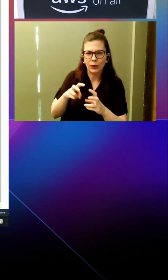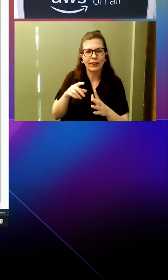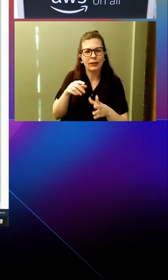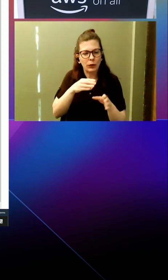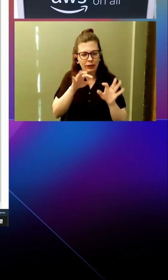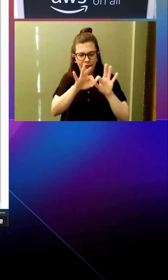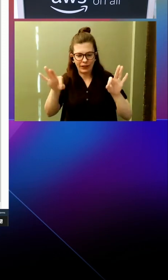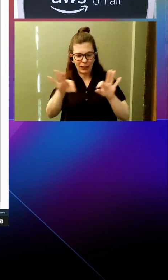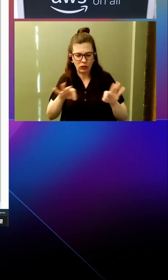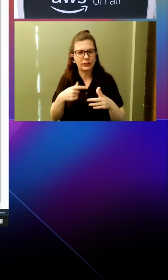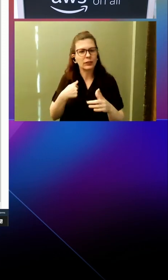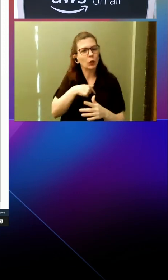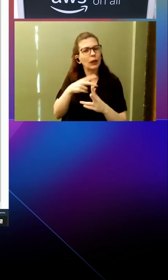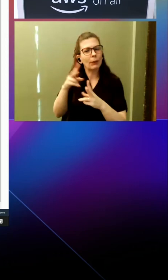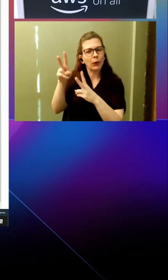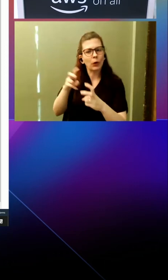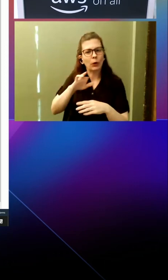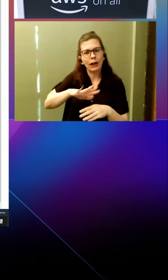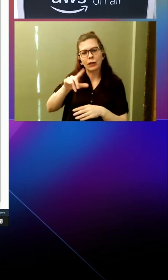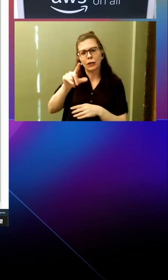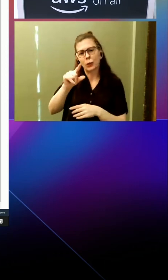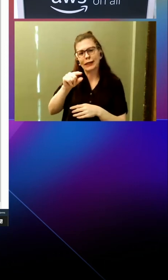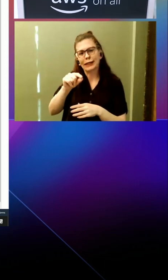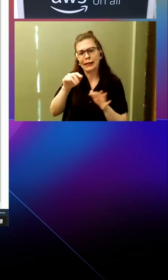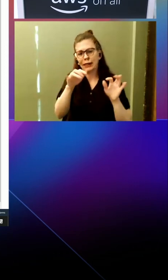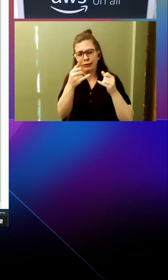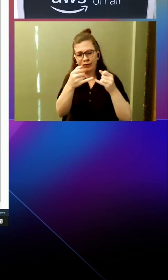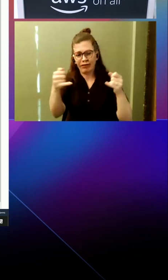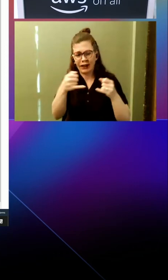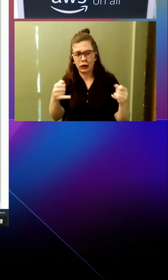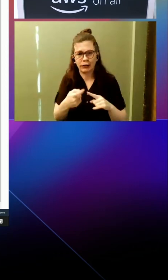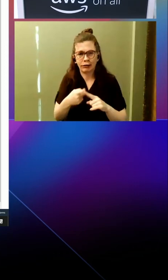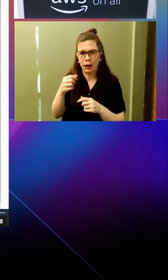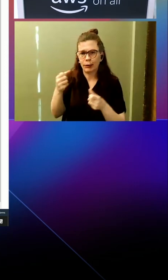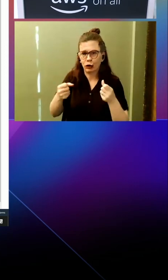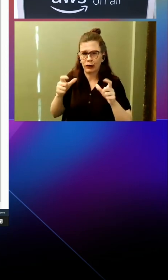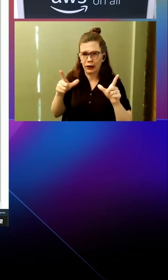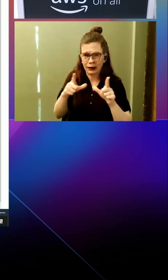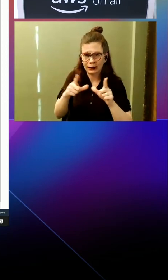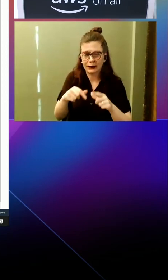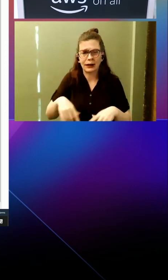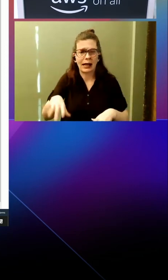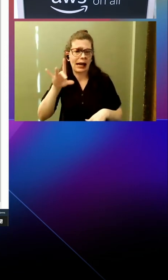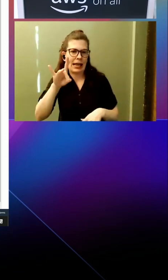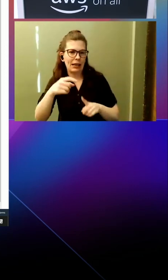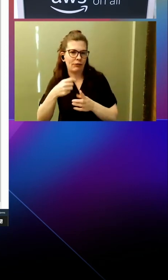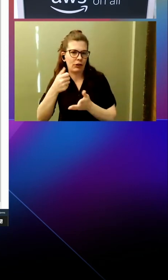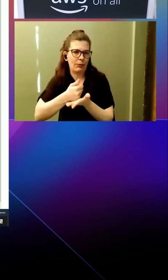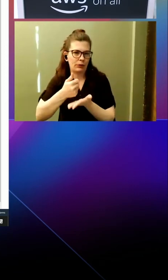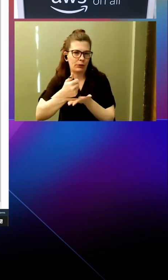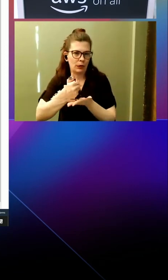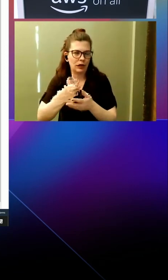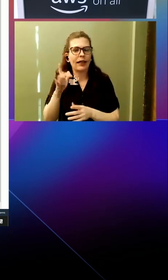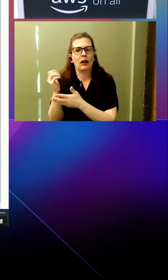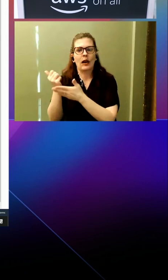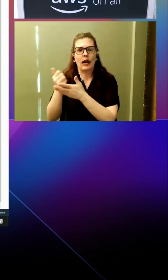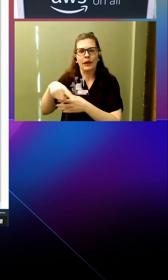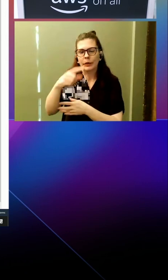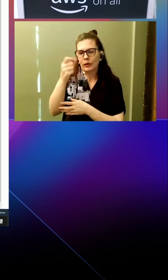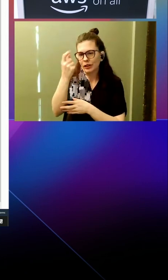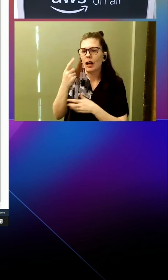license, and we extract 8 fields from a passport. Cool. So that helps them understand like which are the key fields, and they